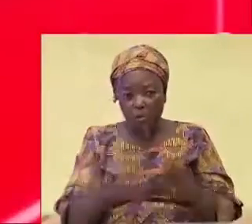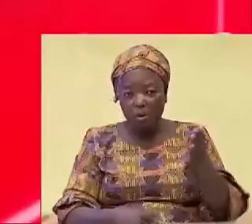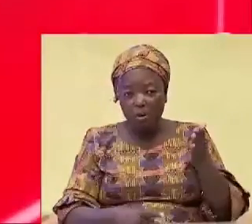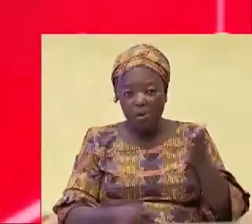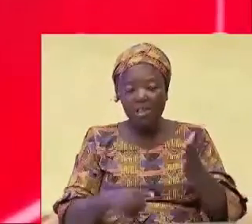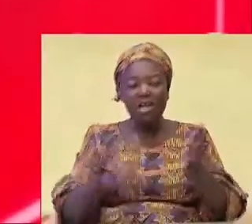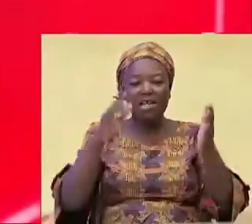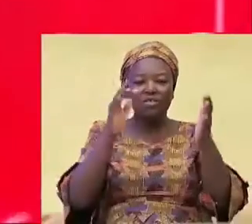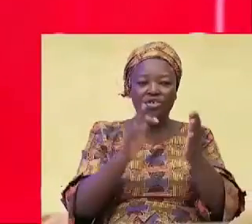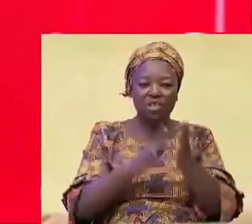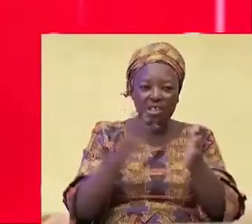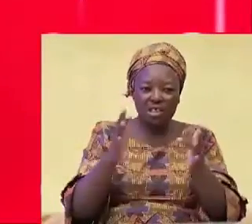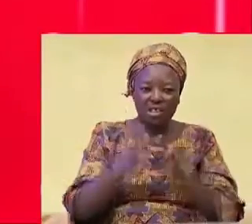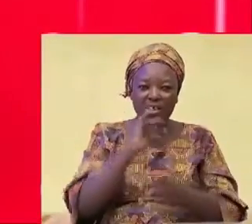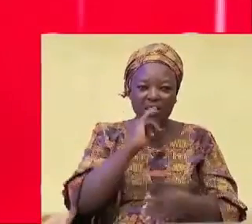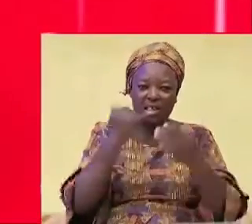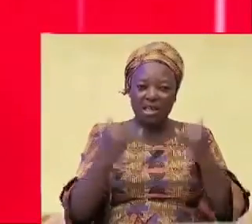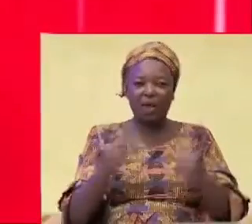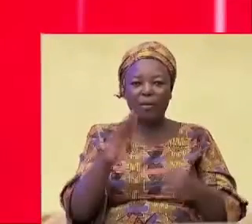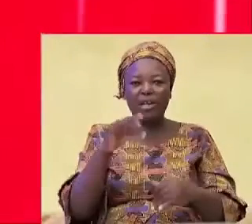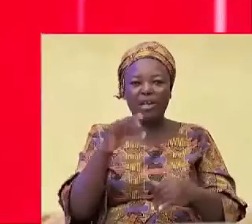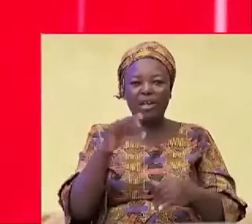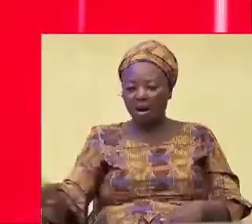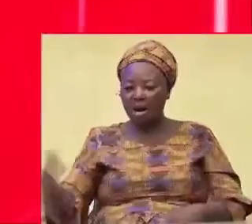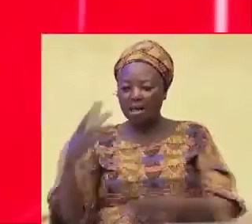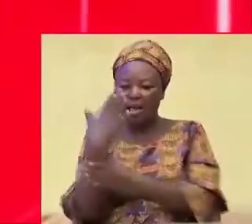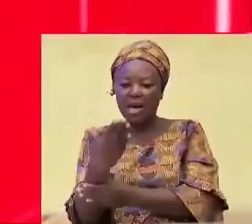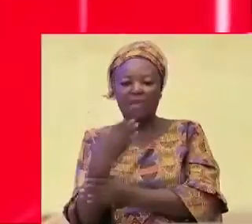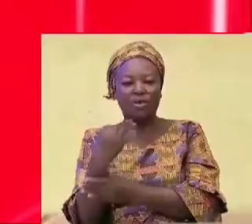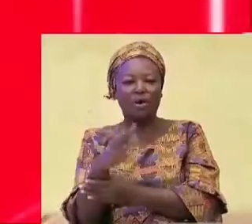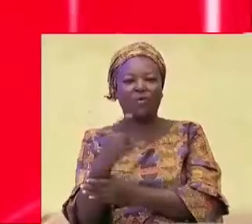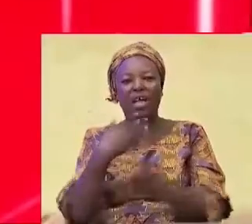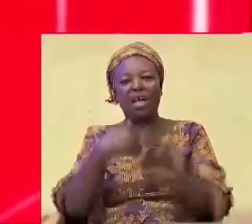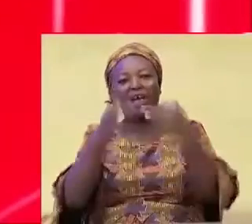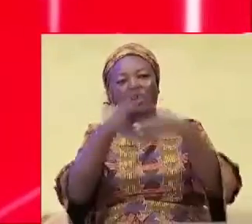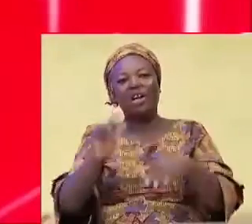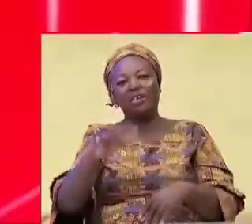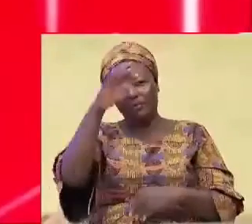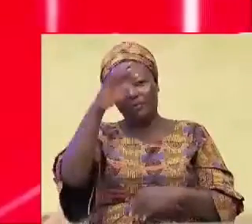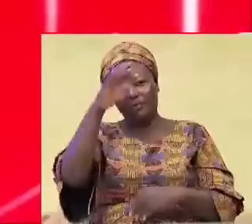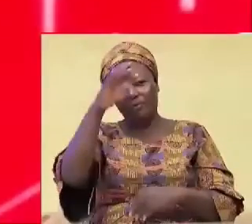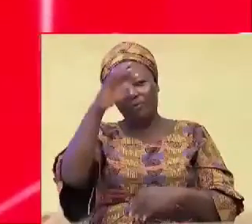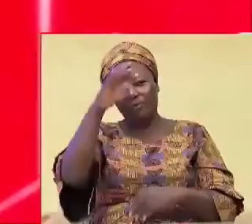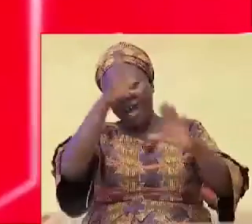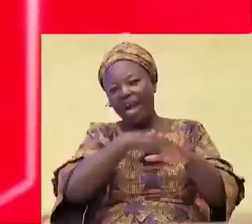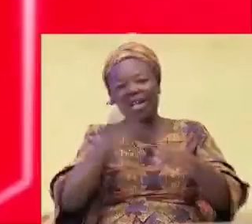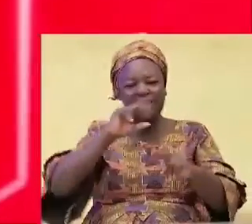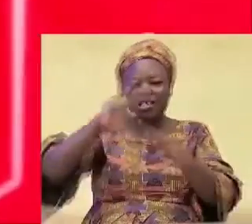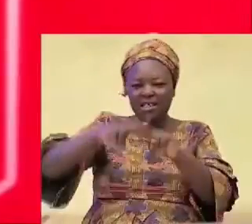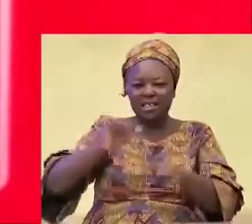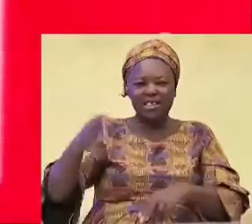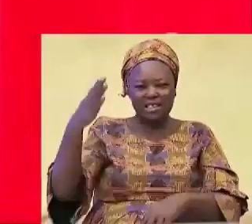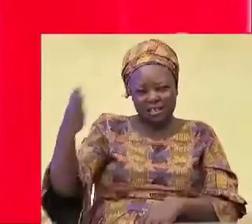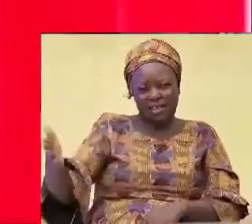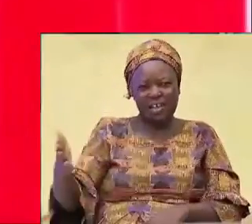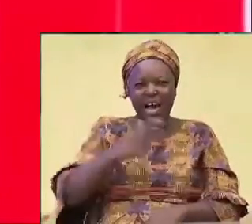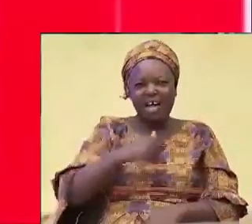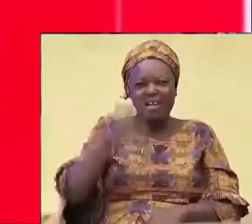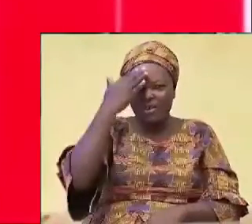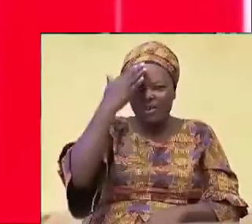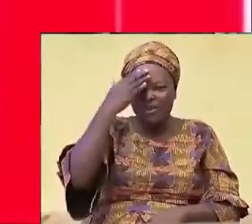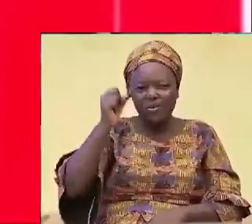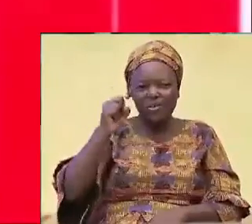know what? Jesus is now by the right hand of the Heavenly Father. And he's sitting